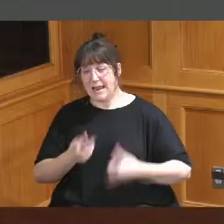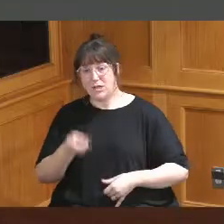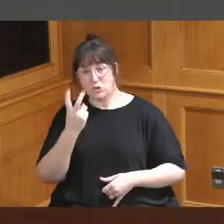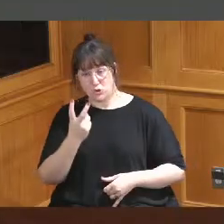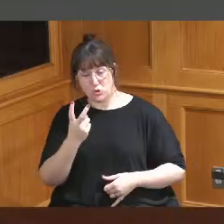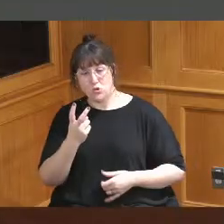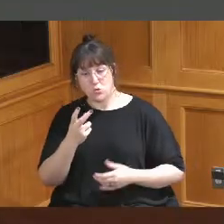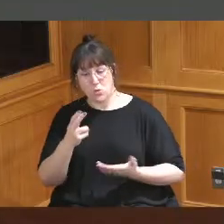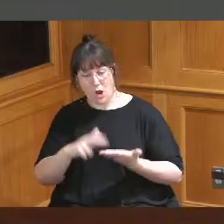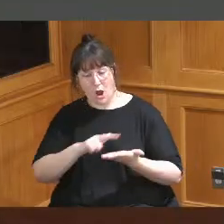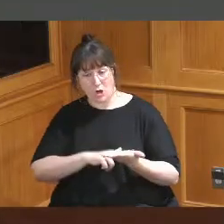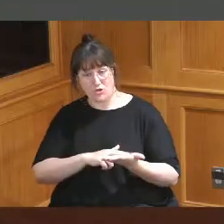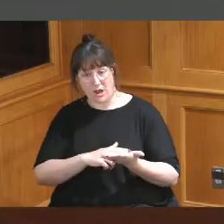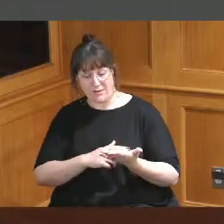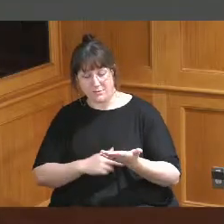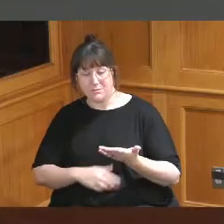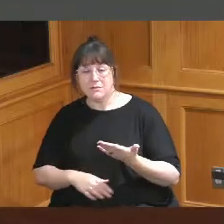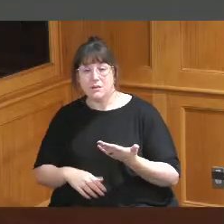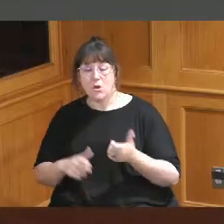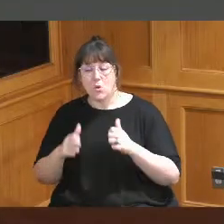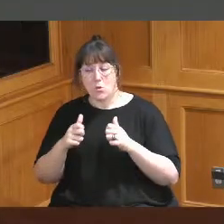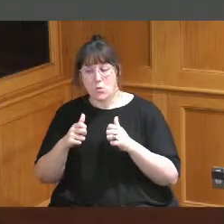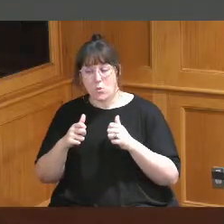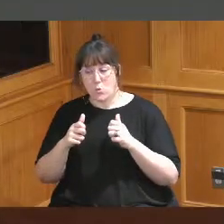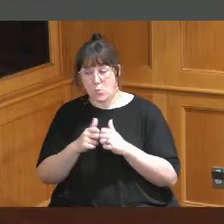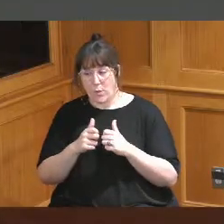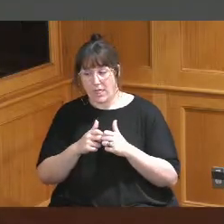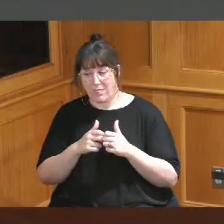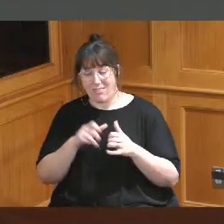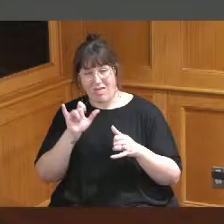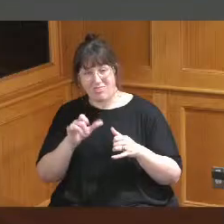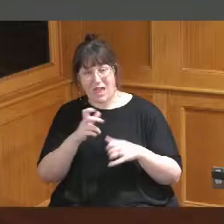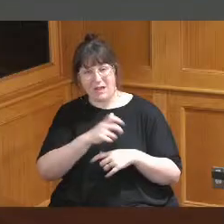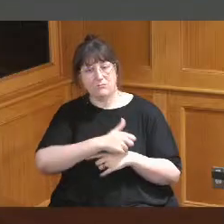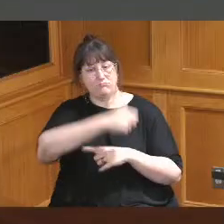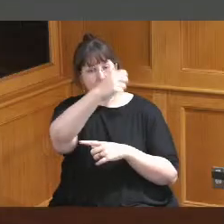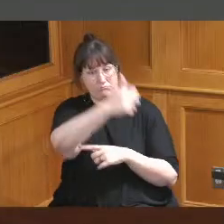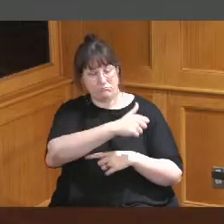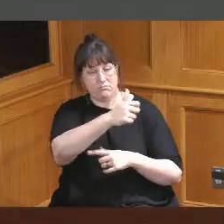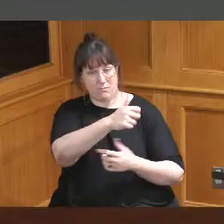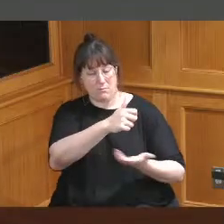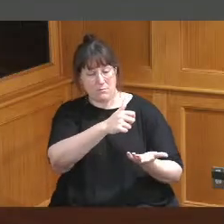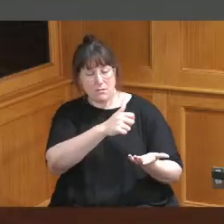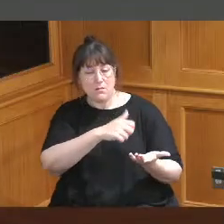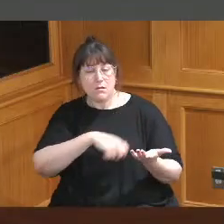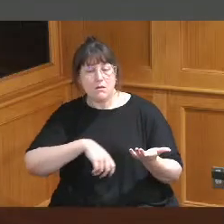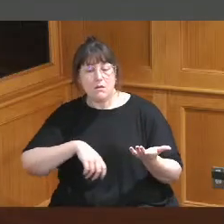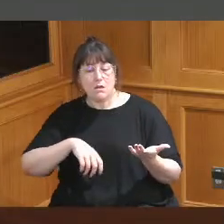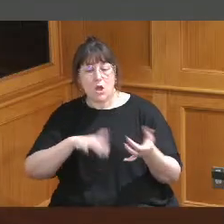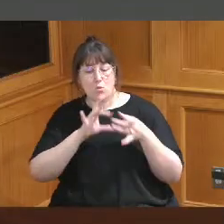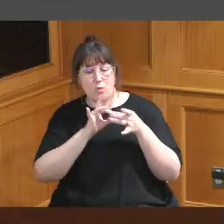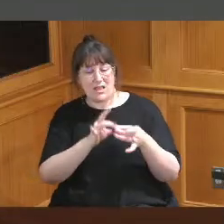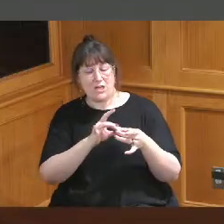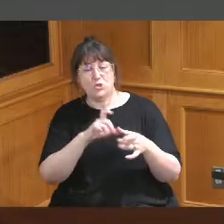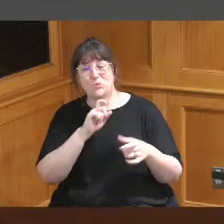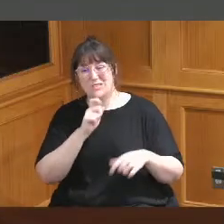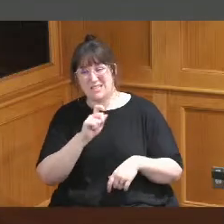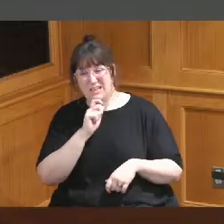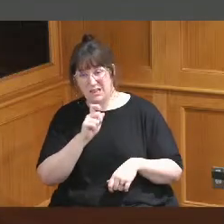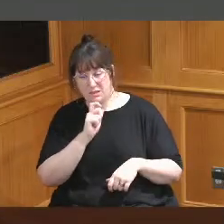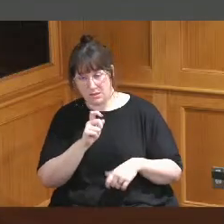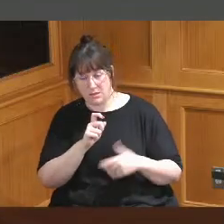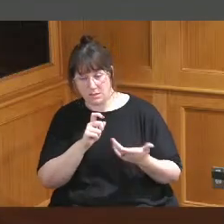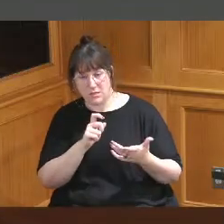you that deal with the broader vertical transportation project. This is related to structural steel